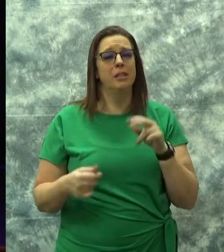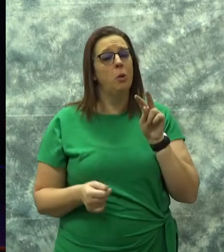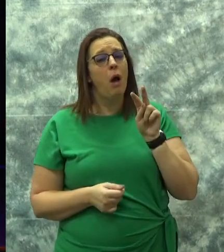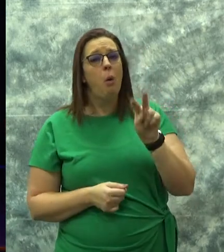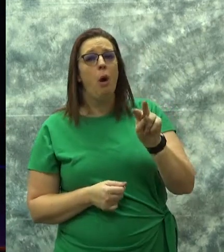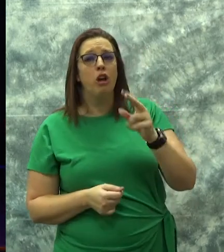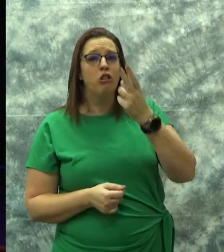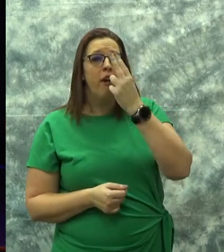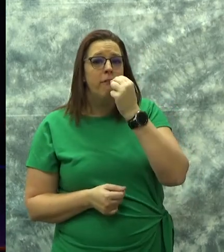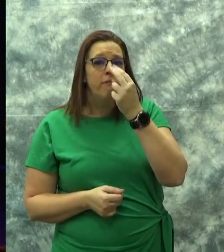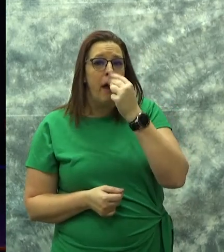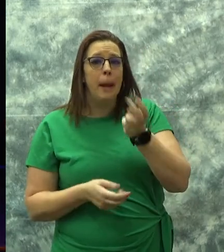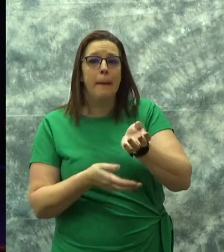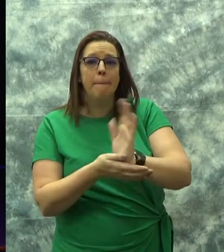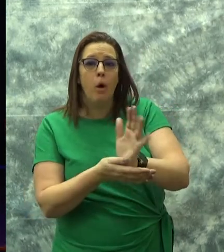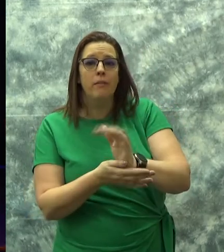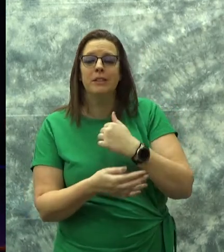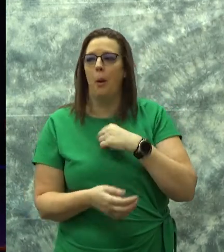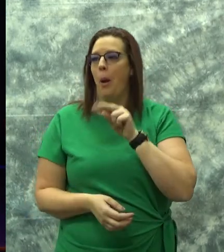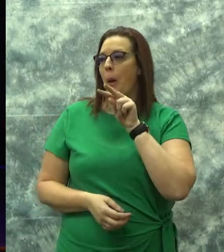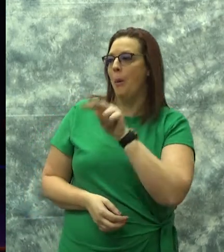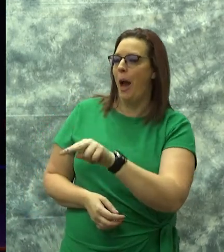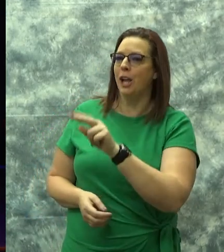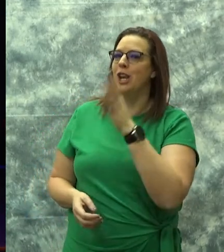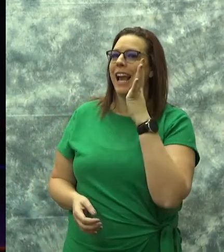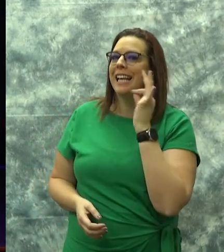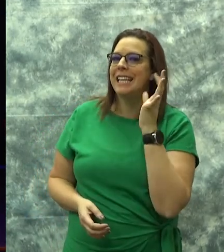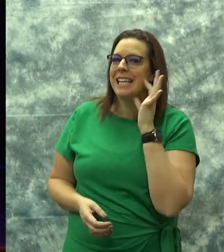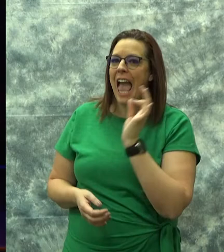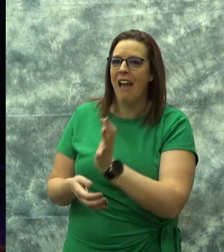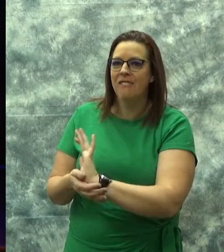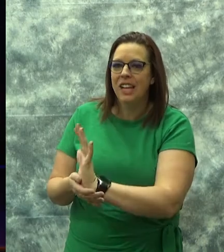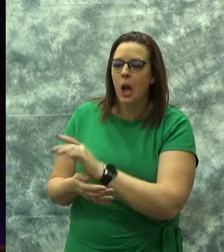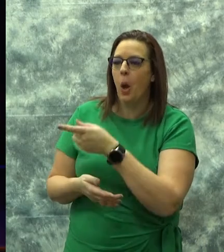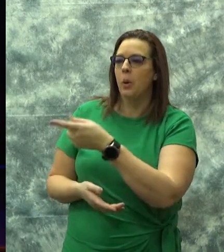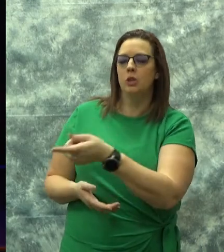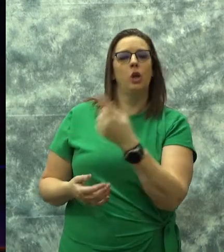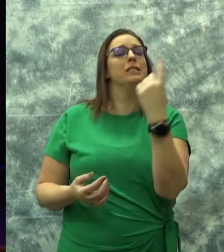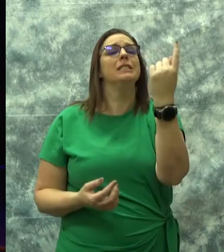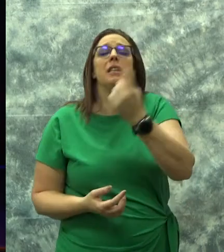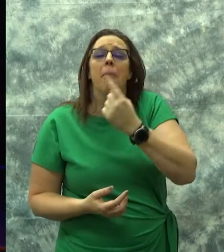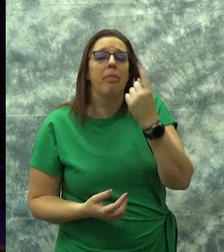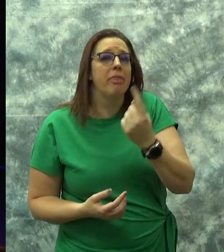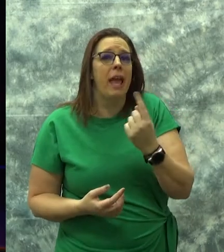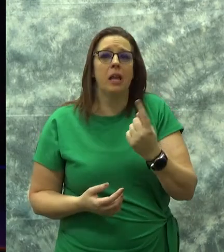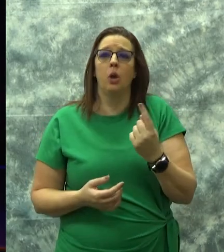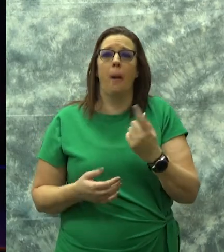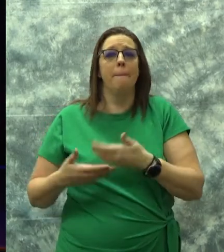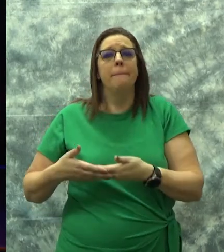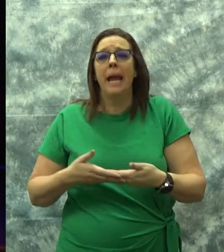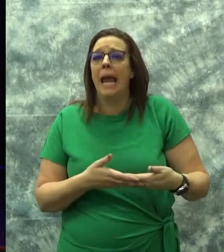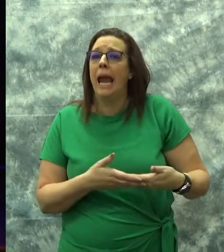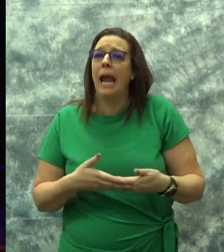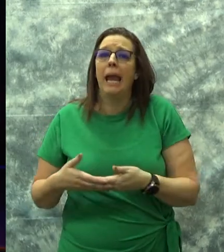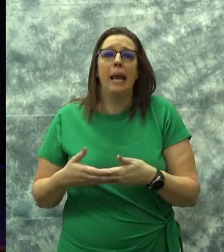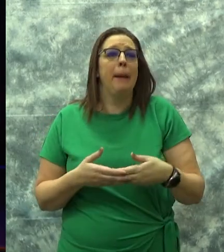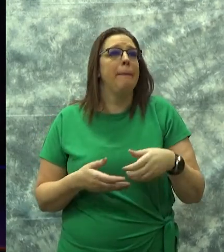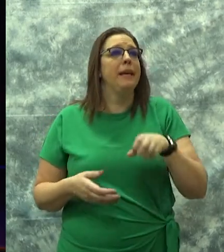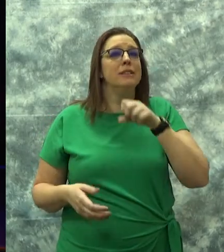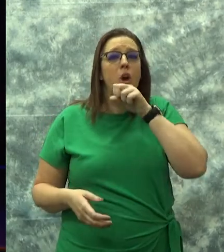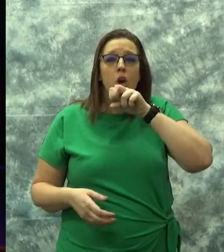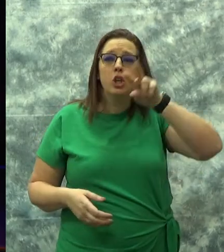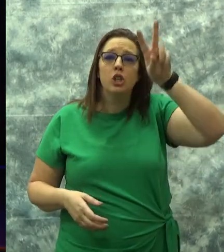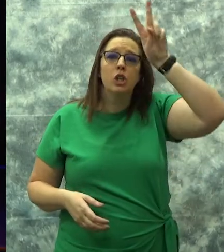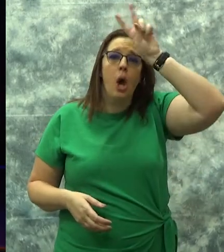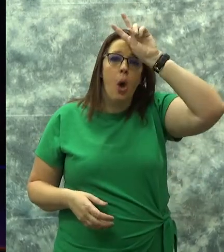movie, or I'll watch cat videos or goat videos or dog videos or baby